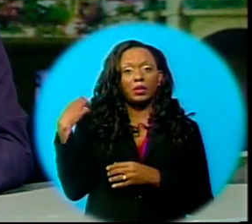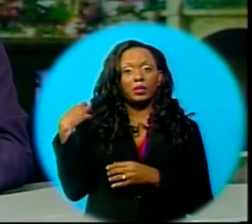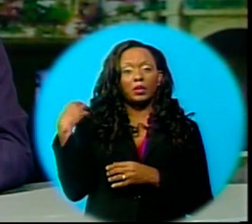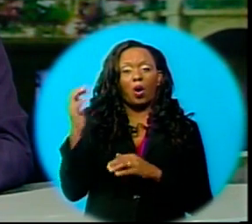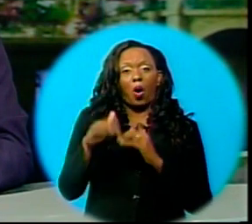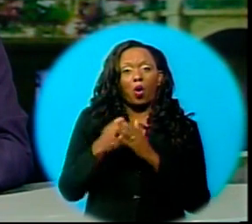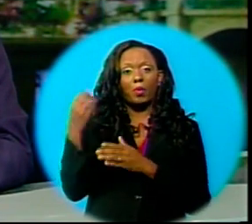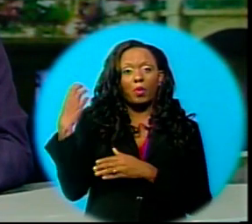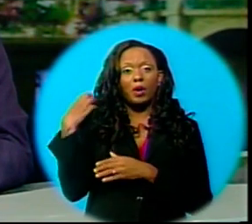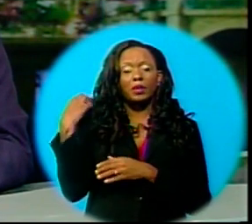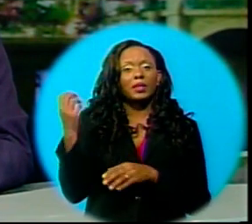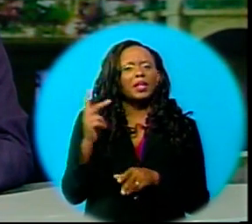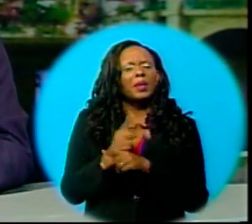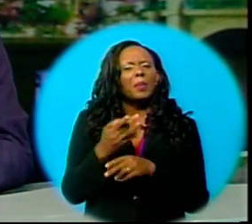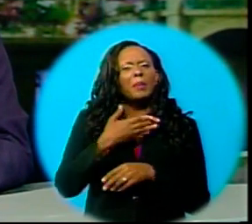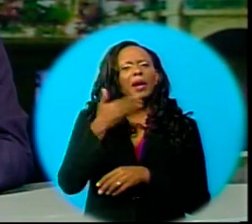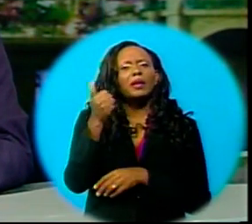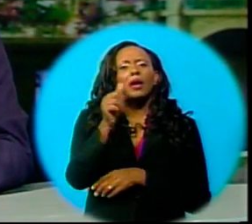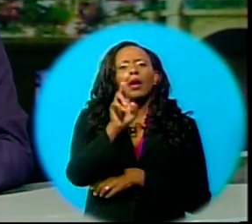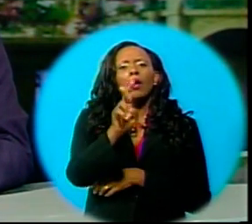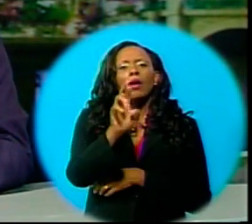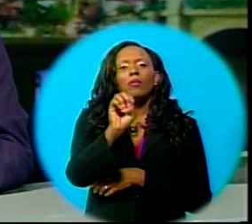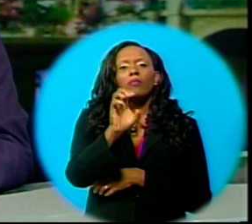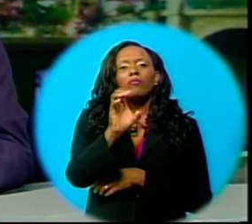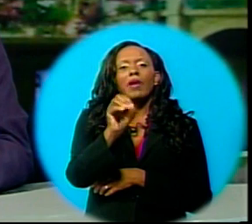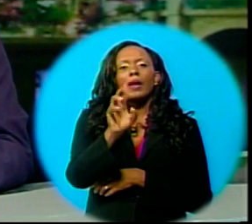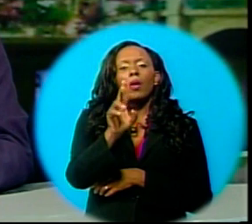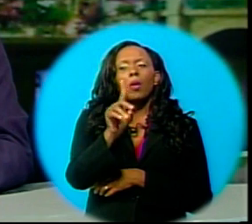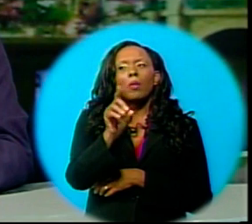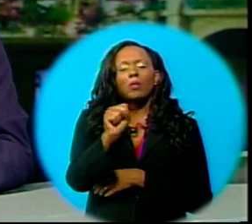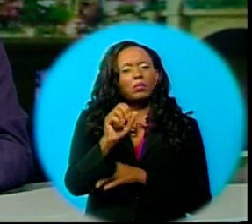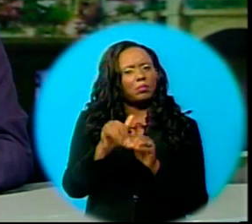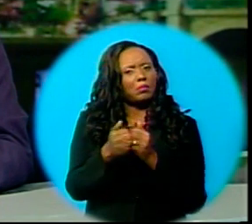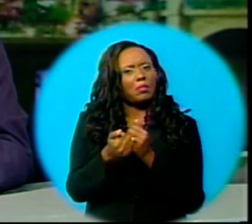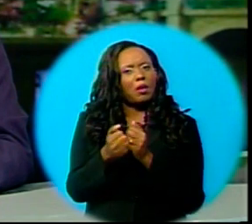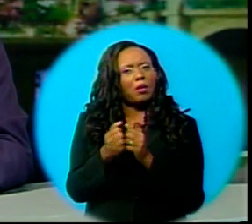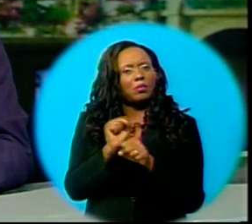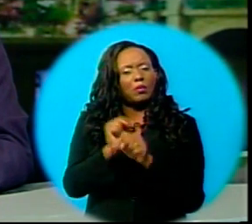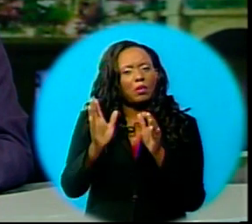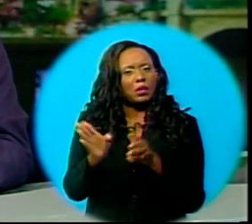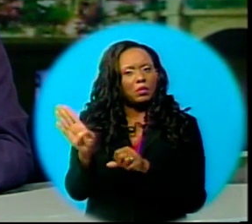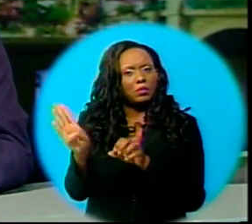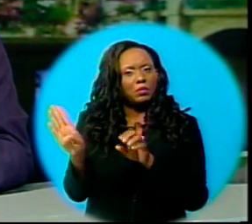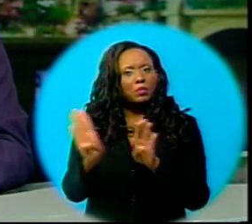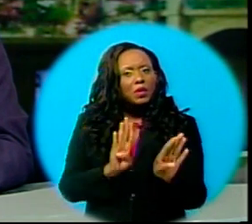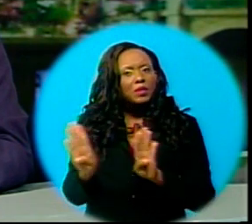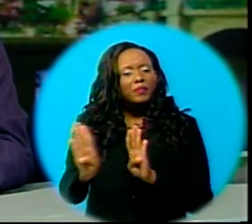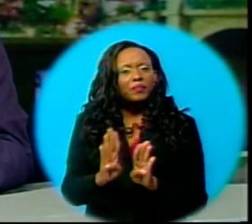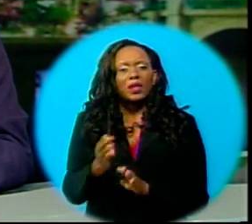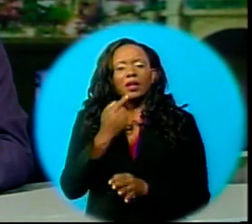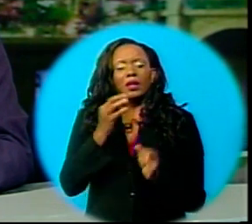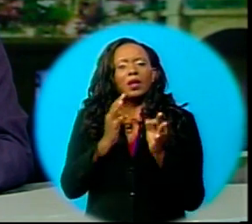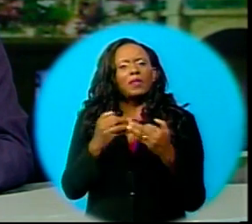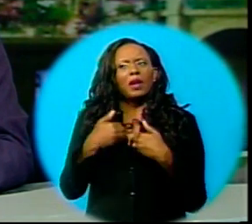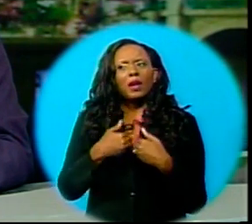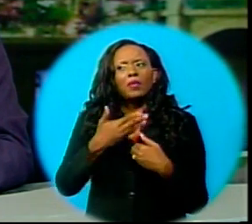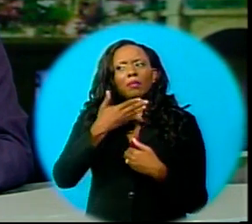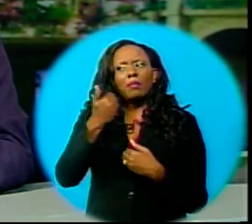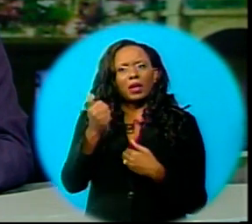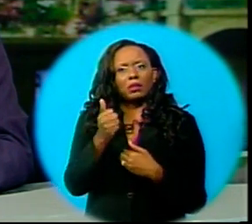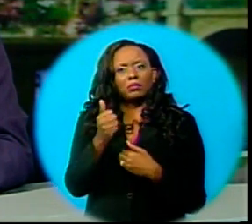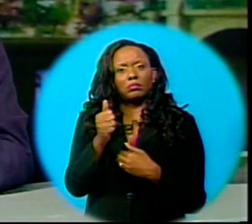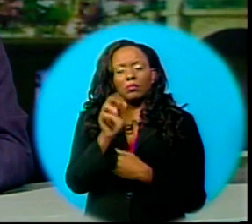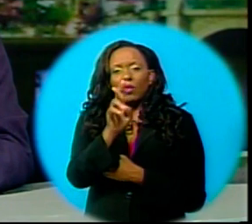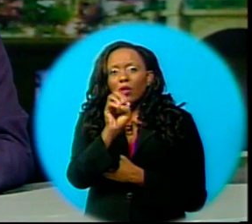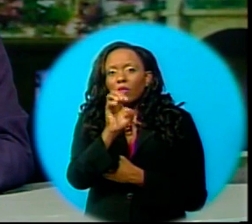more effective records of their employees' conduct. Mr. Gollop believes better handling of records by parties in this case would have been